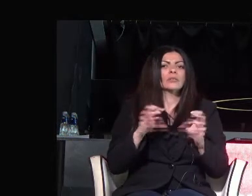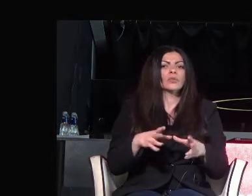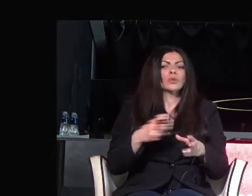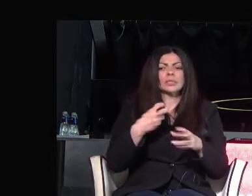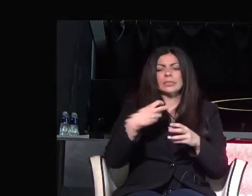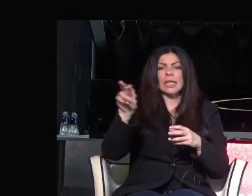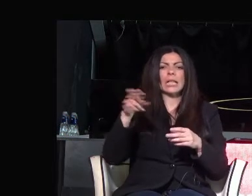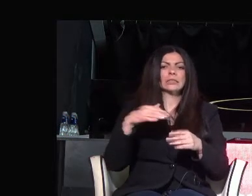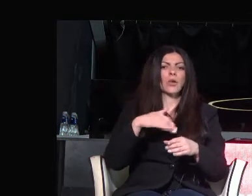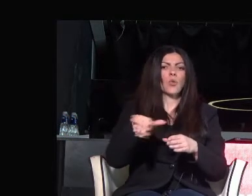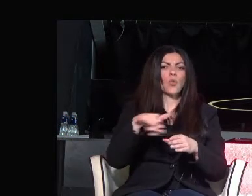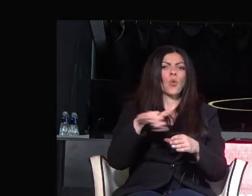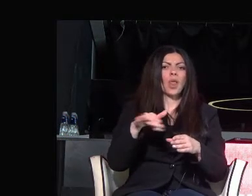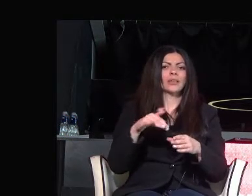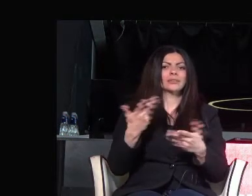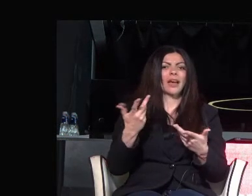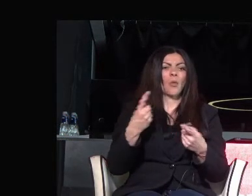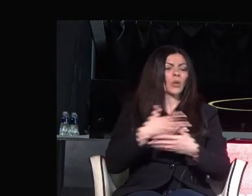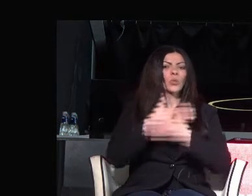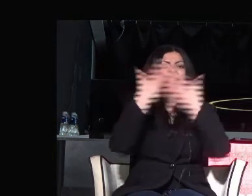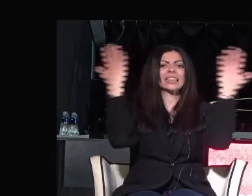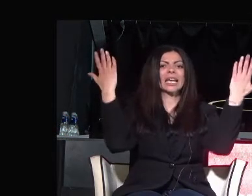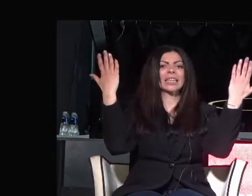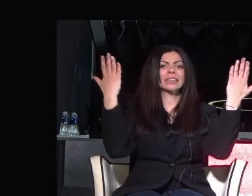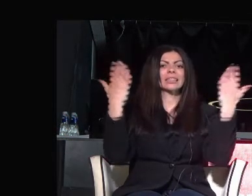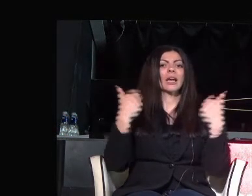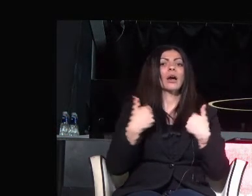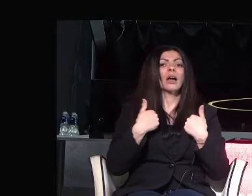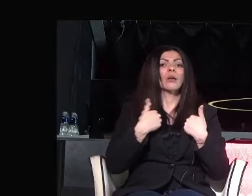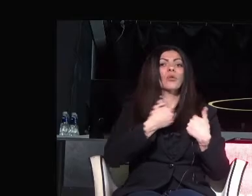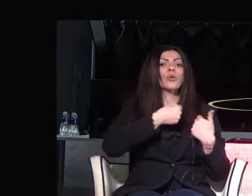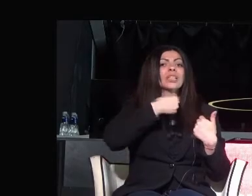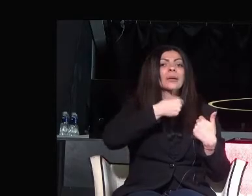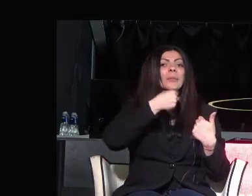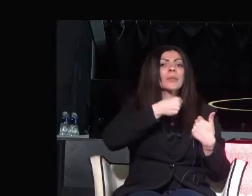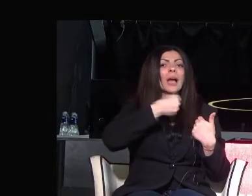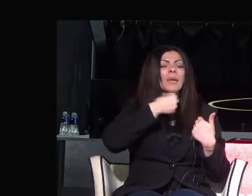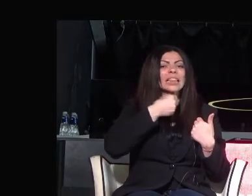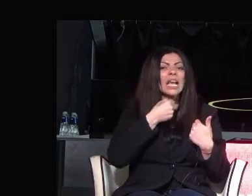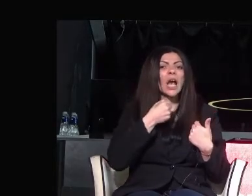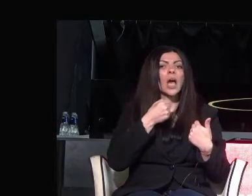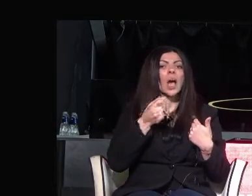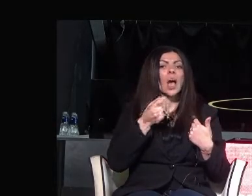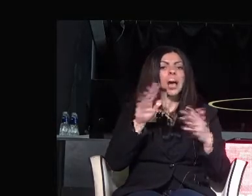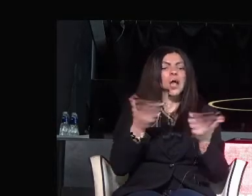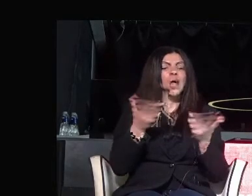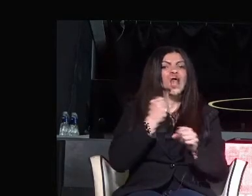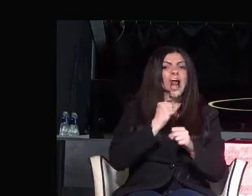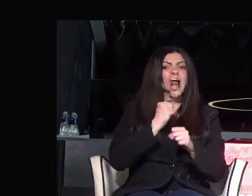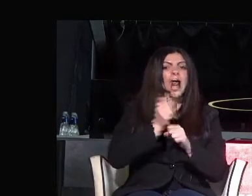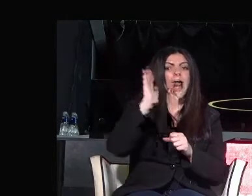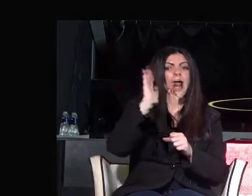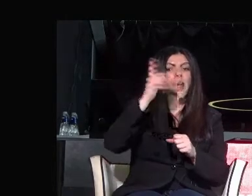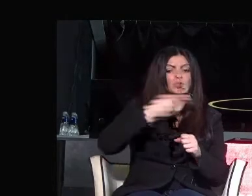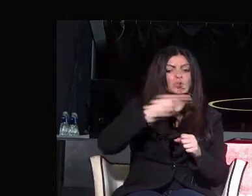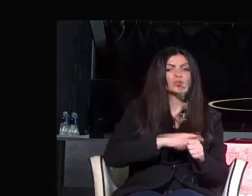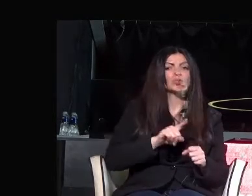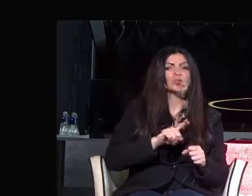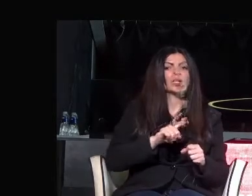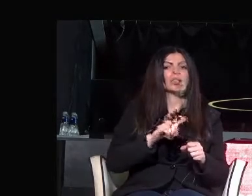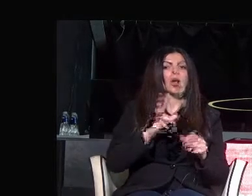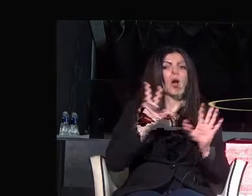to work like at 8, and my mom would go to school at 10. So